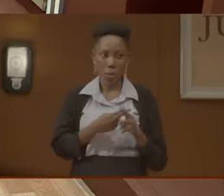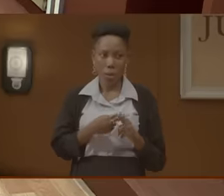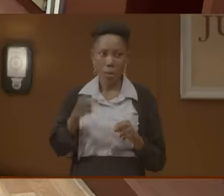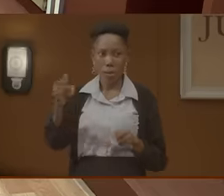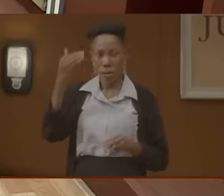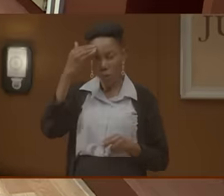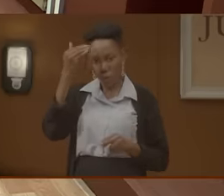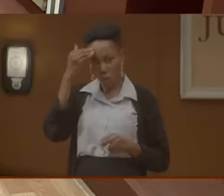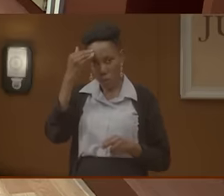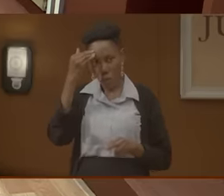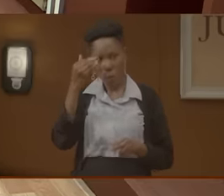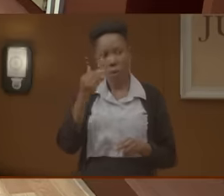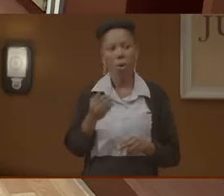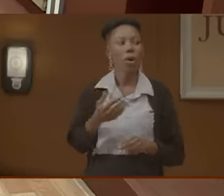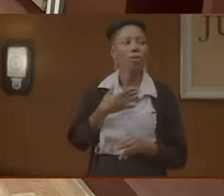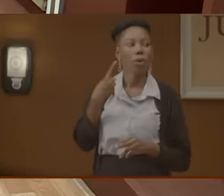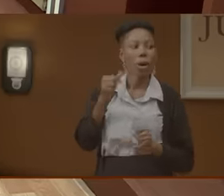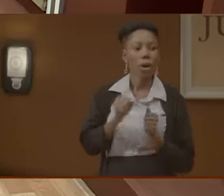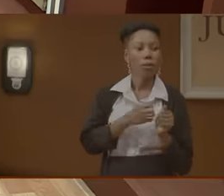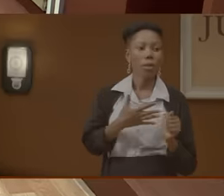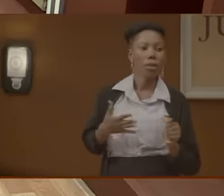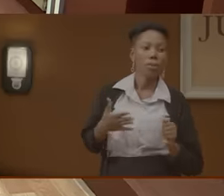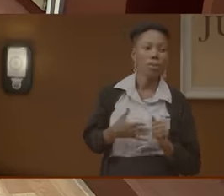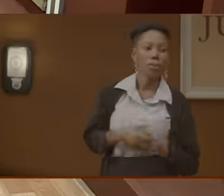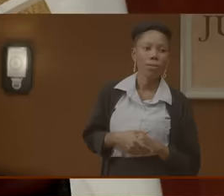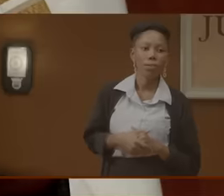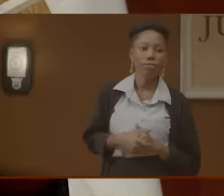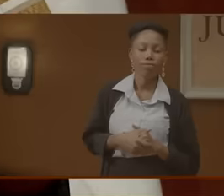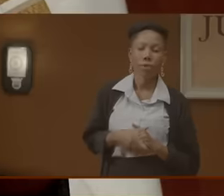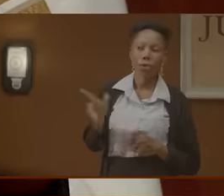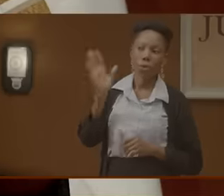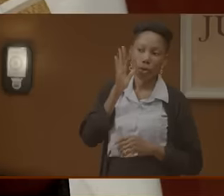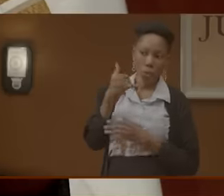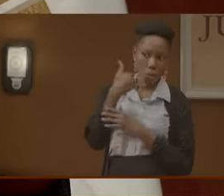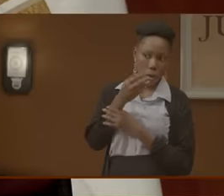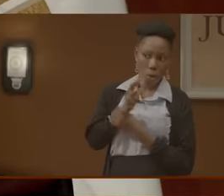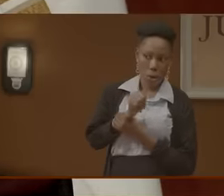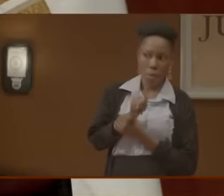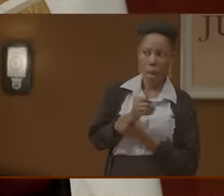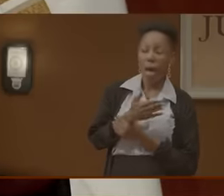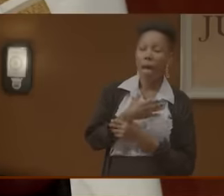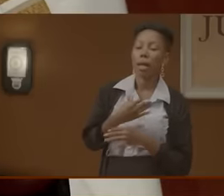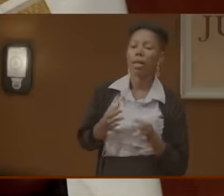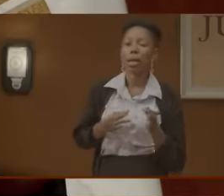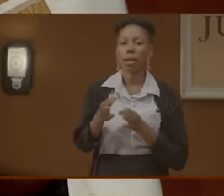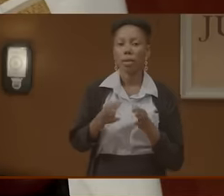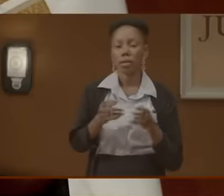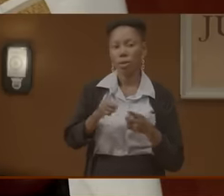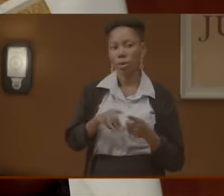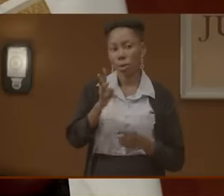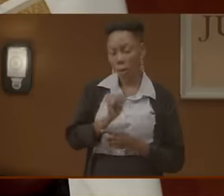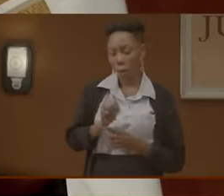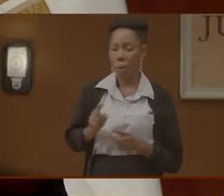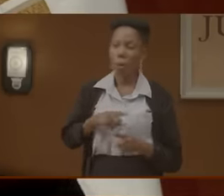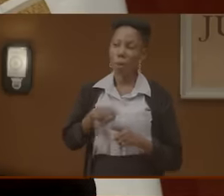one that has been dealing with them for NEPA and every other one. Call them and let them know when you want to come and